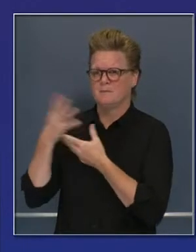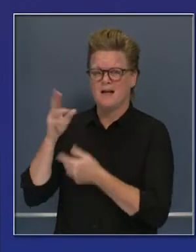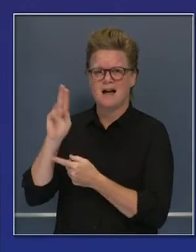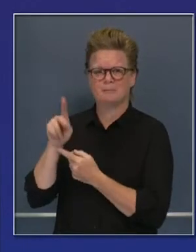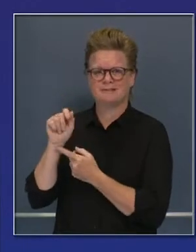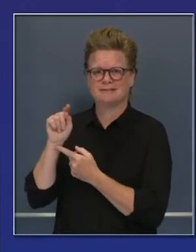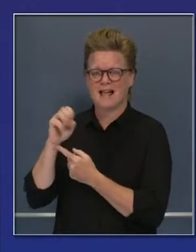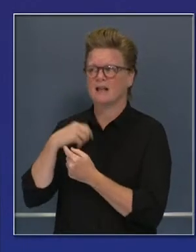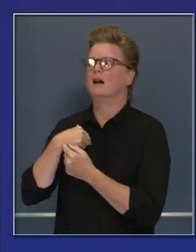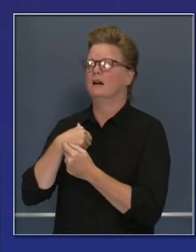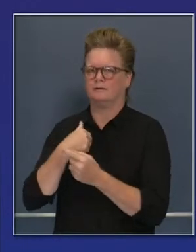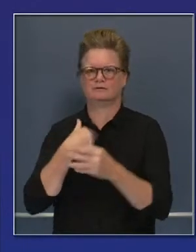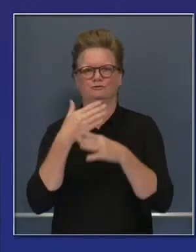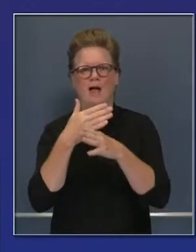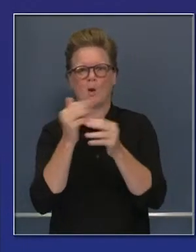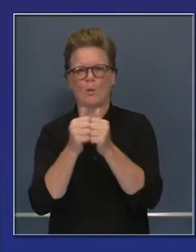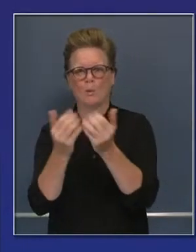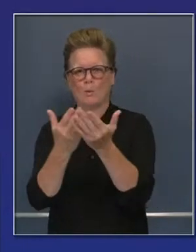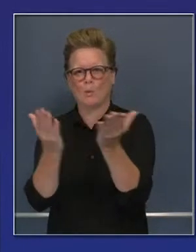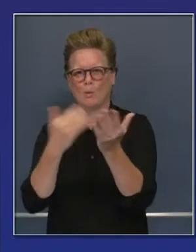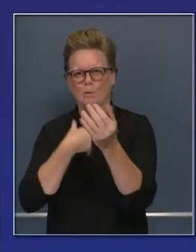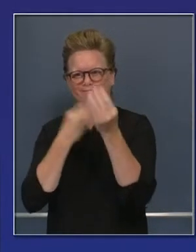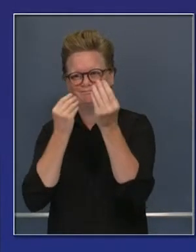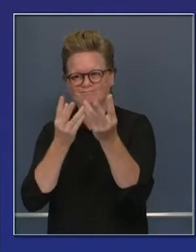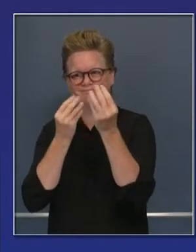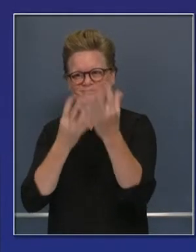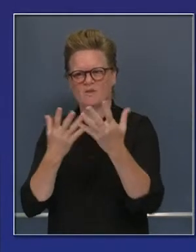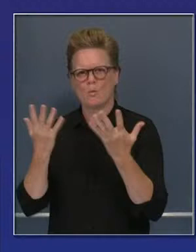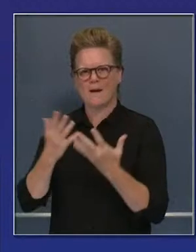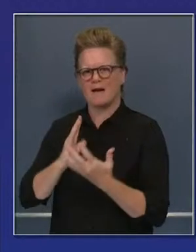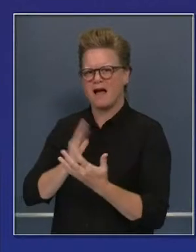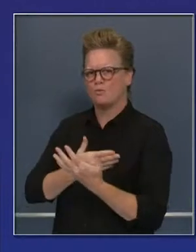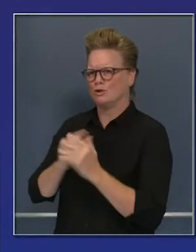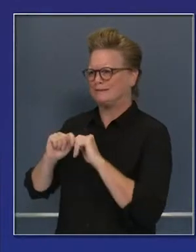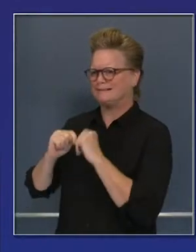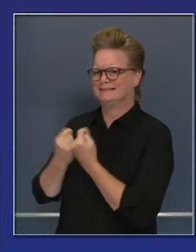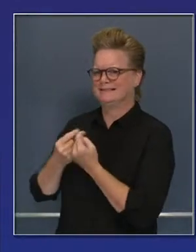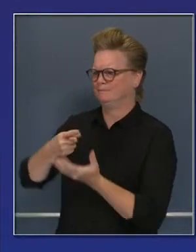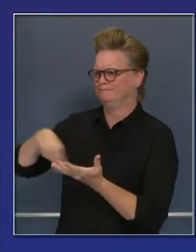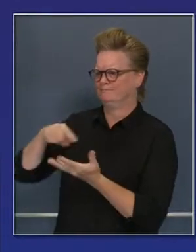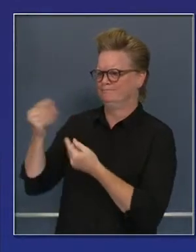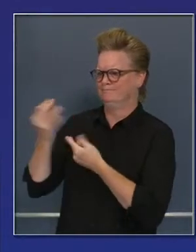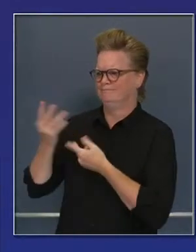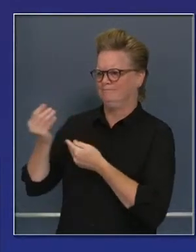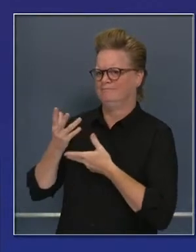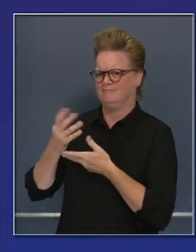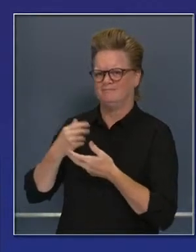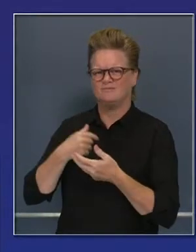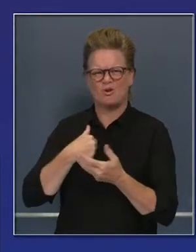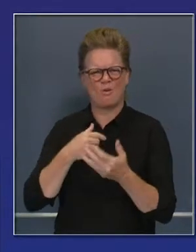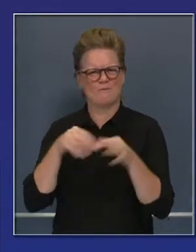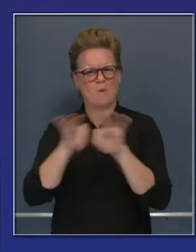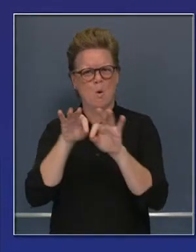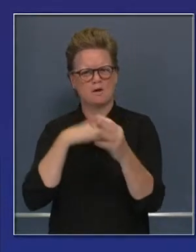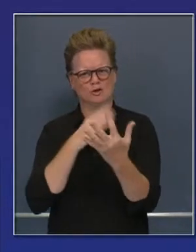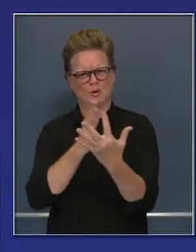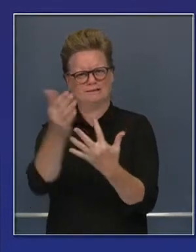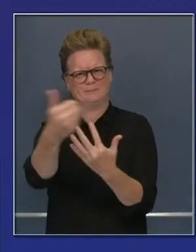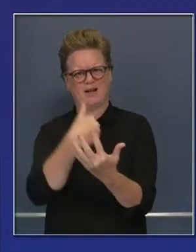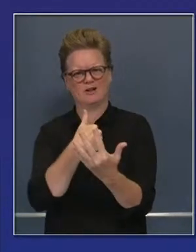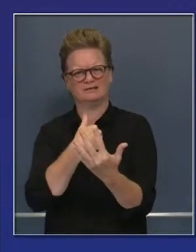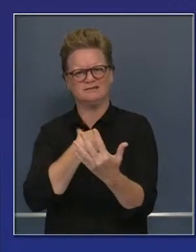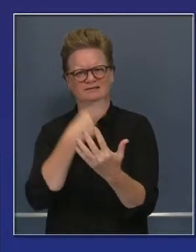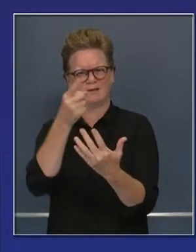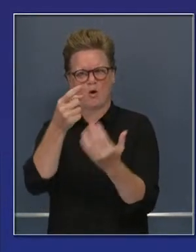is communicating to me directly as areas of real focus, areas of ongoing concern